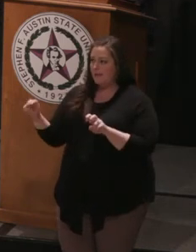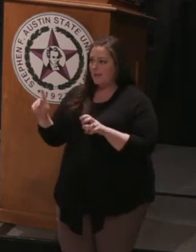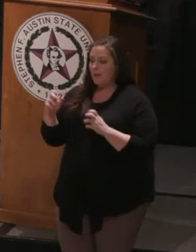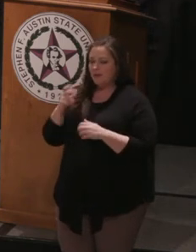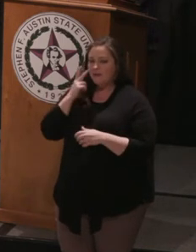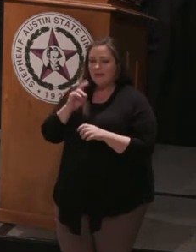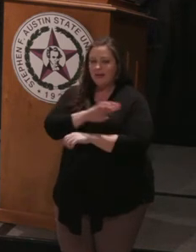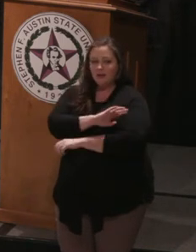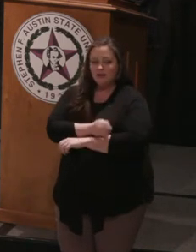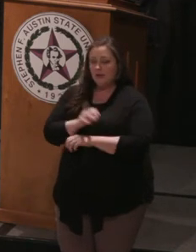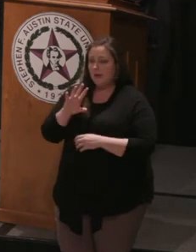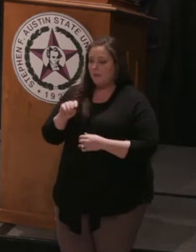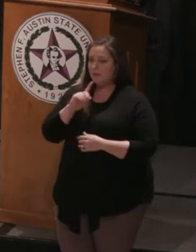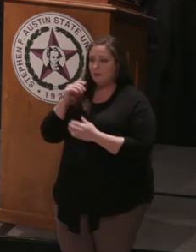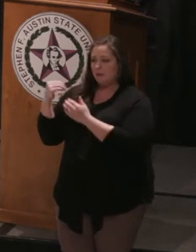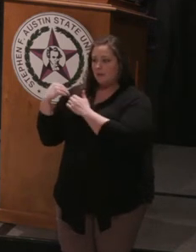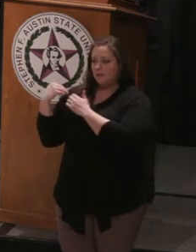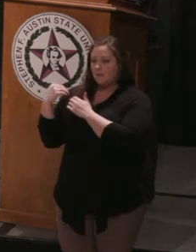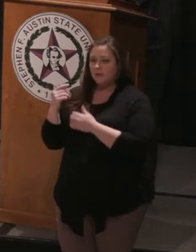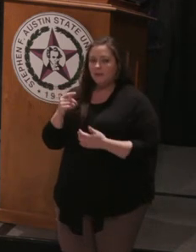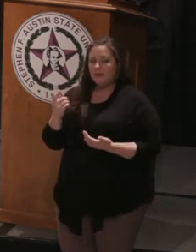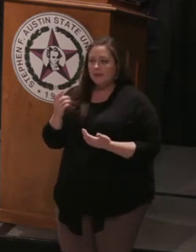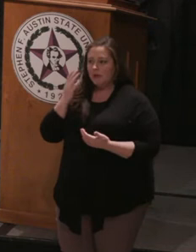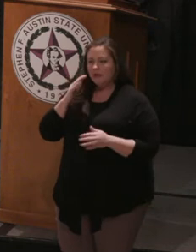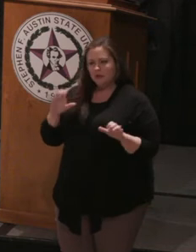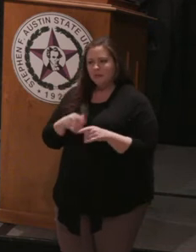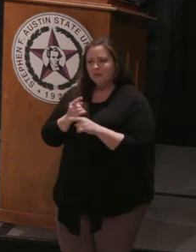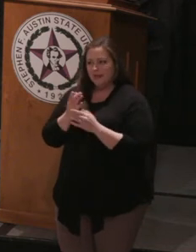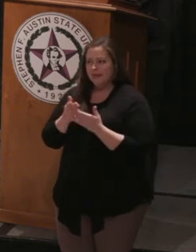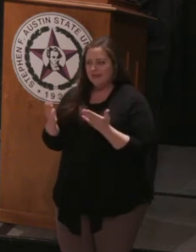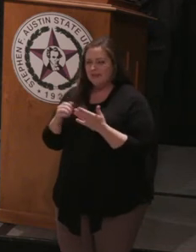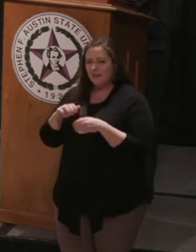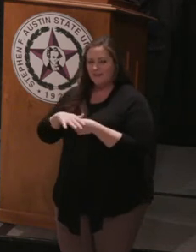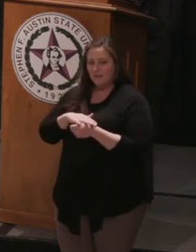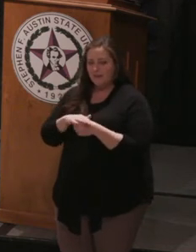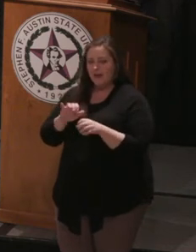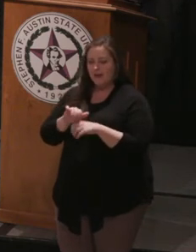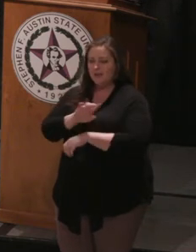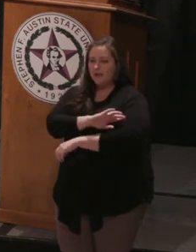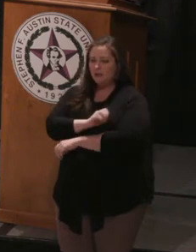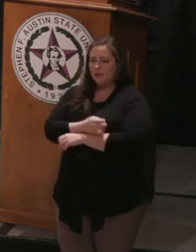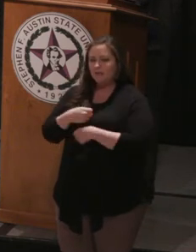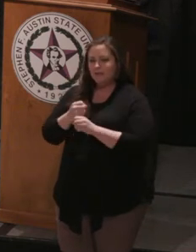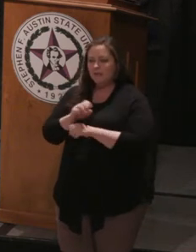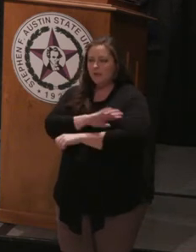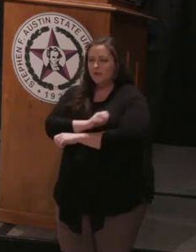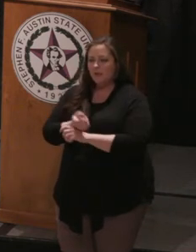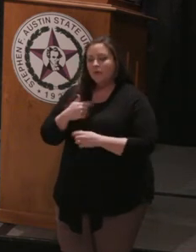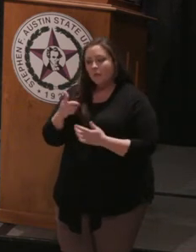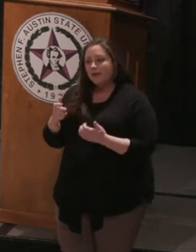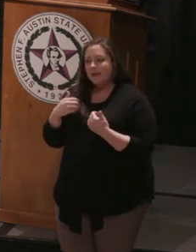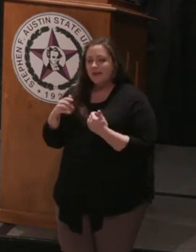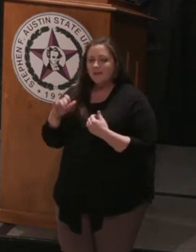energy companies held responsible to be to do the right things in the field as they produce energy, and they do those things. We want to